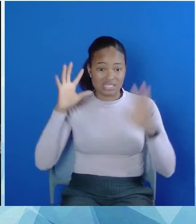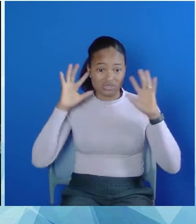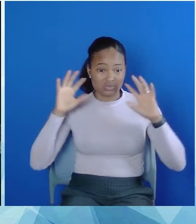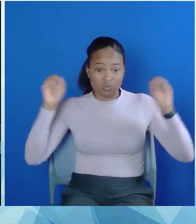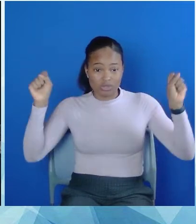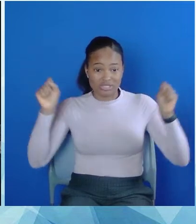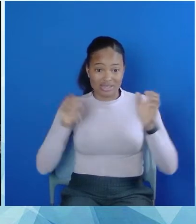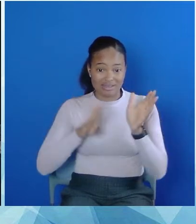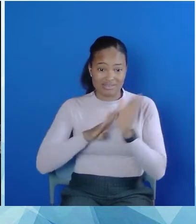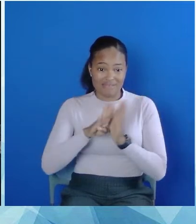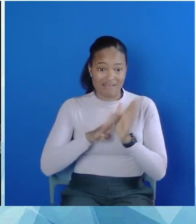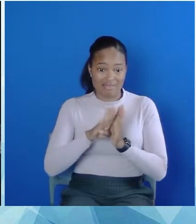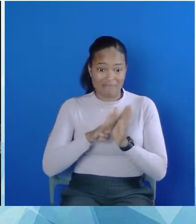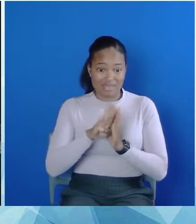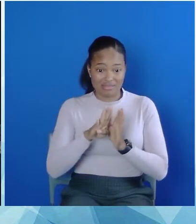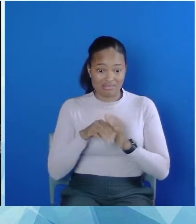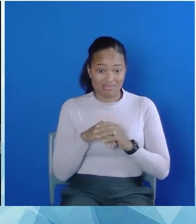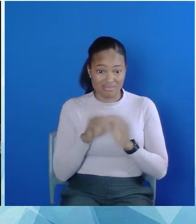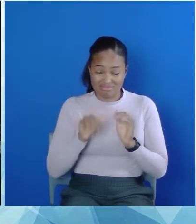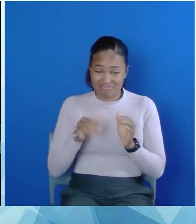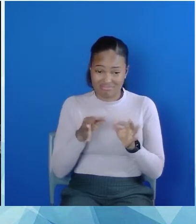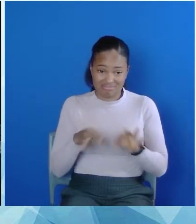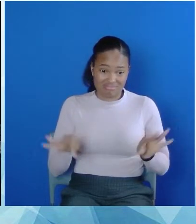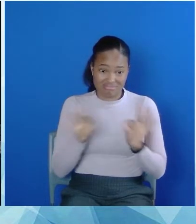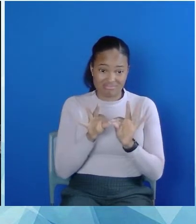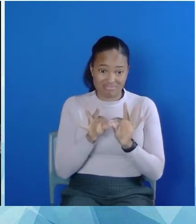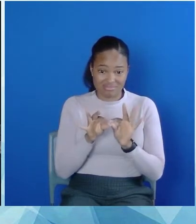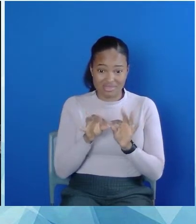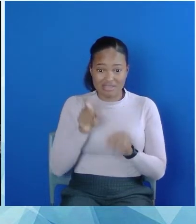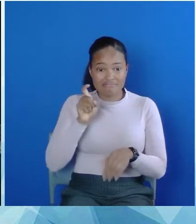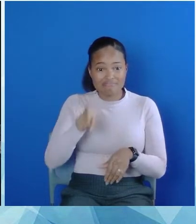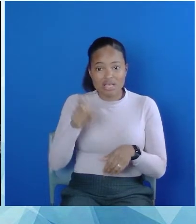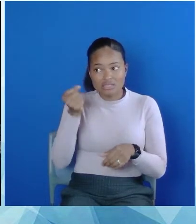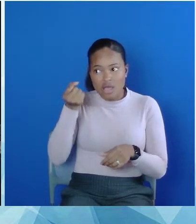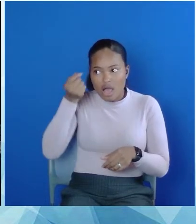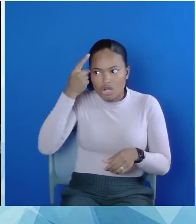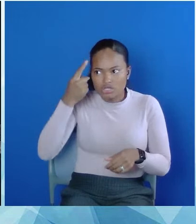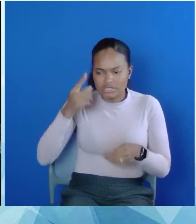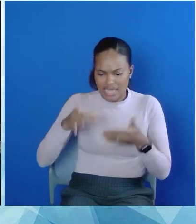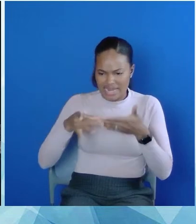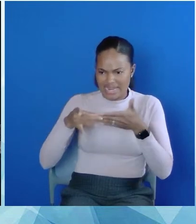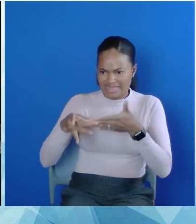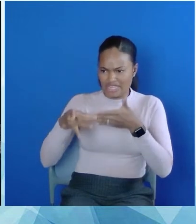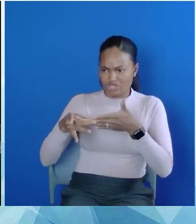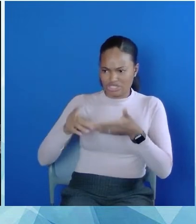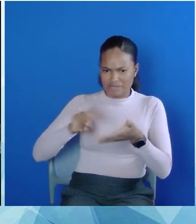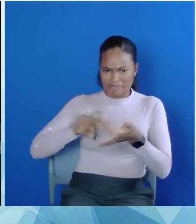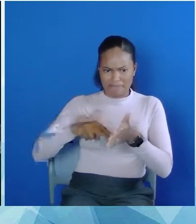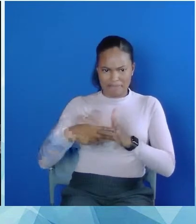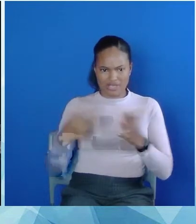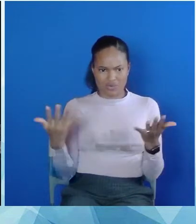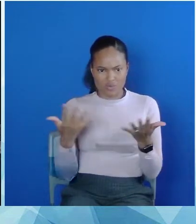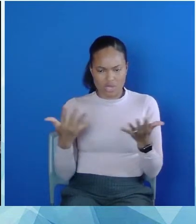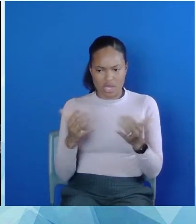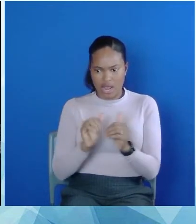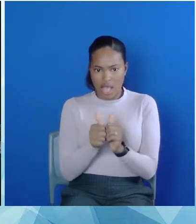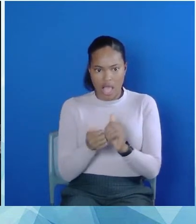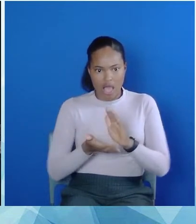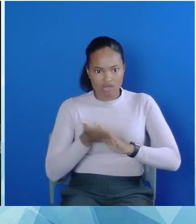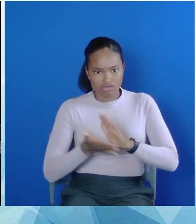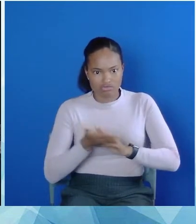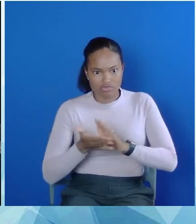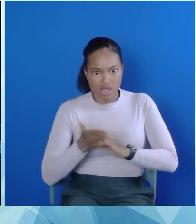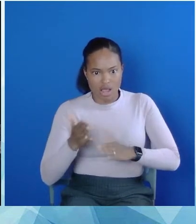cabinet. We need to understand what it means to be a leader, what it means to run a school. I know